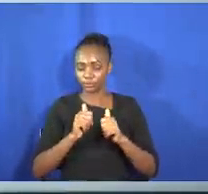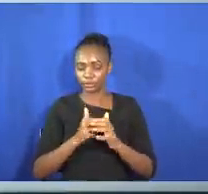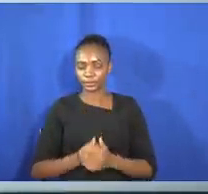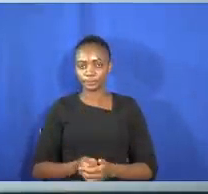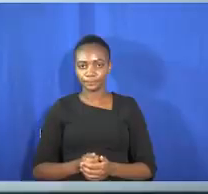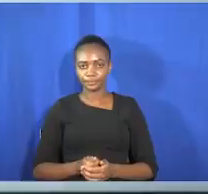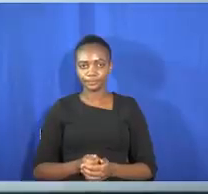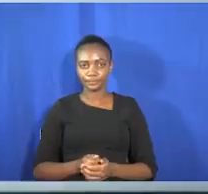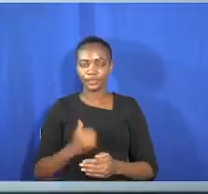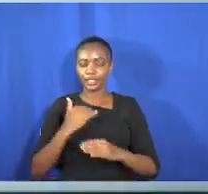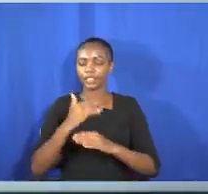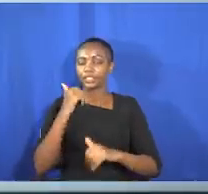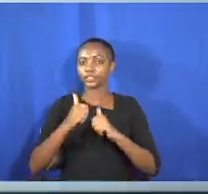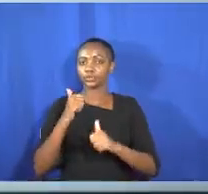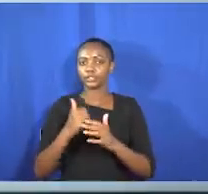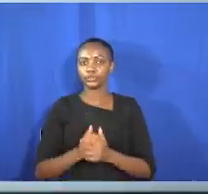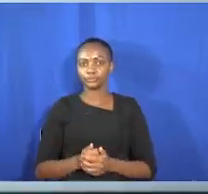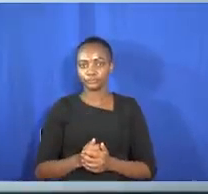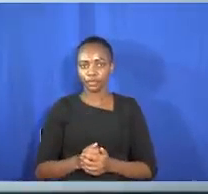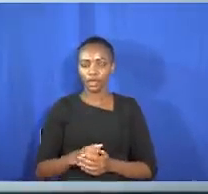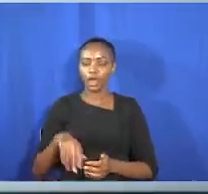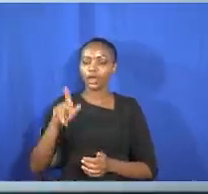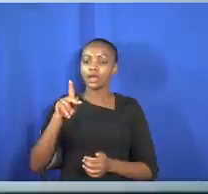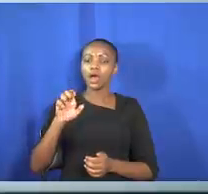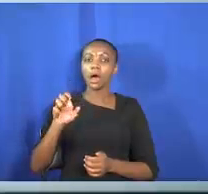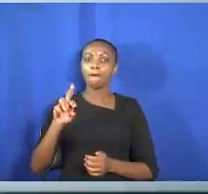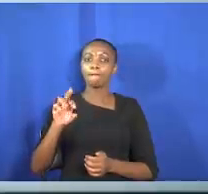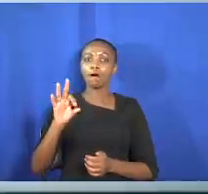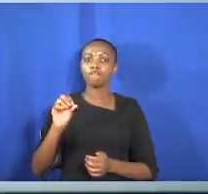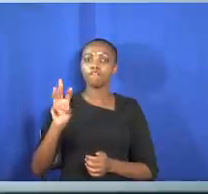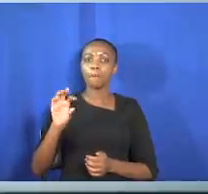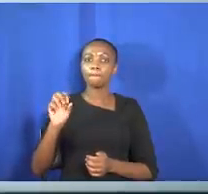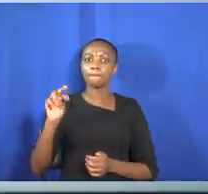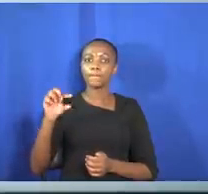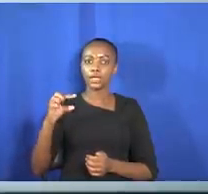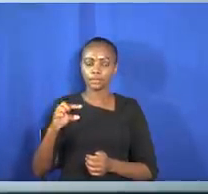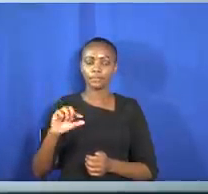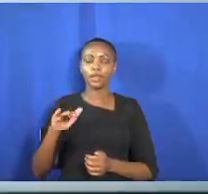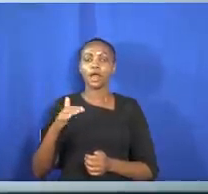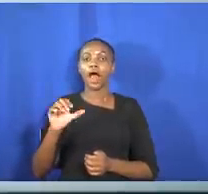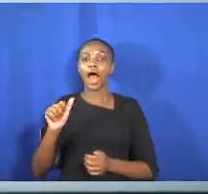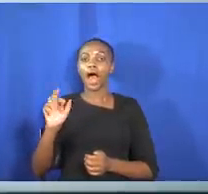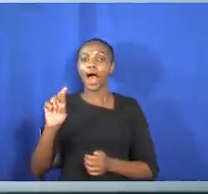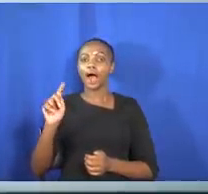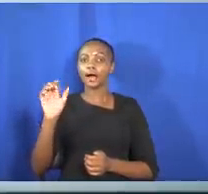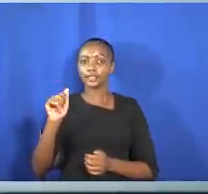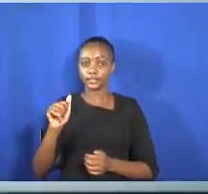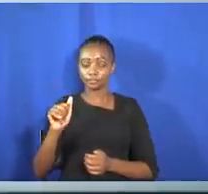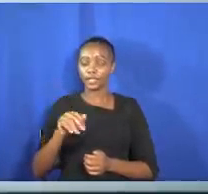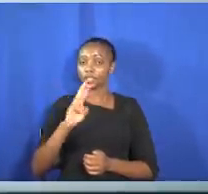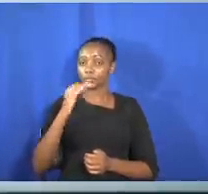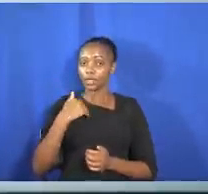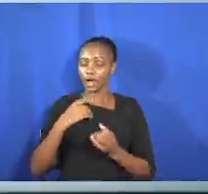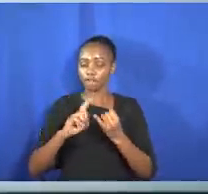the sports track. The next track is performing arts. They will do 4 common units: community